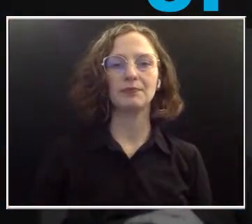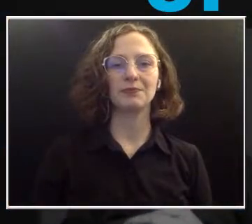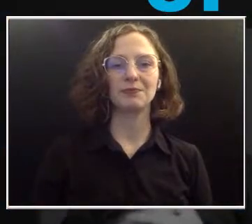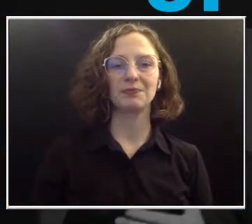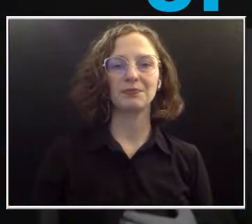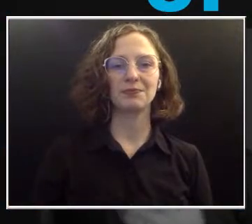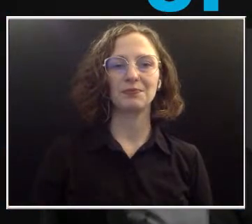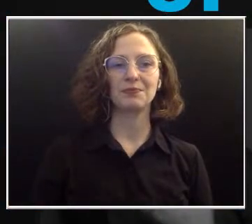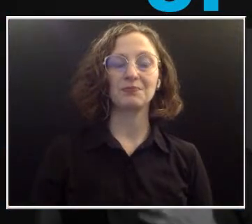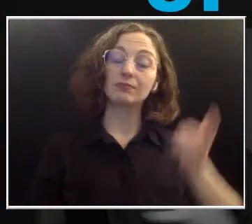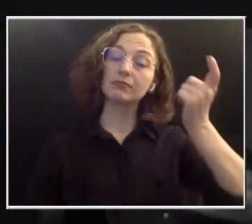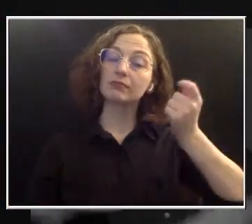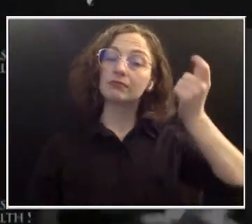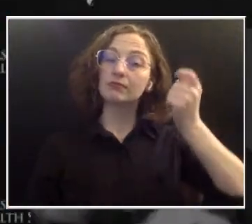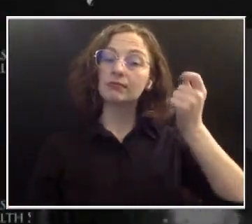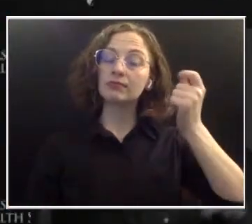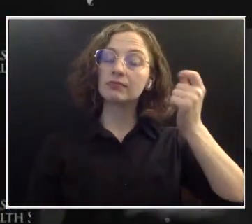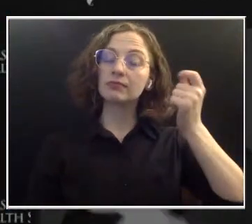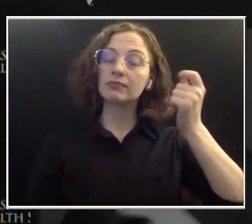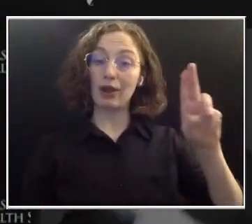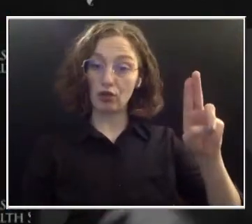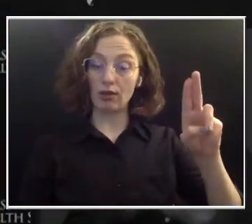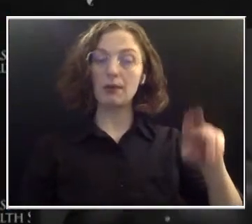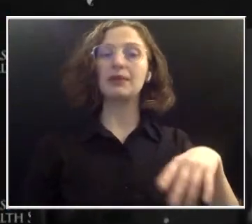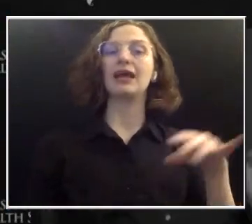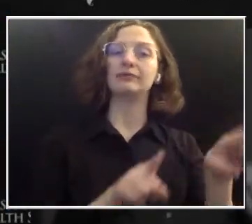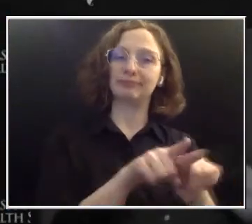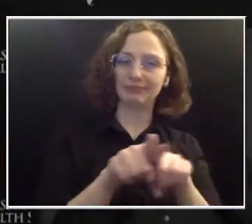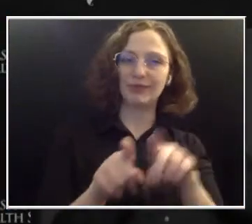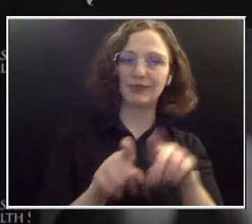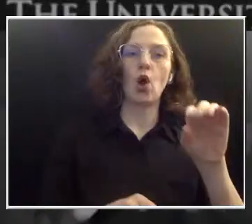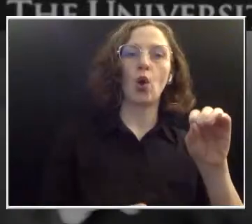Subscribe to our morning medical update and Open Mics